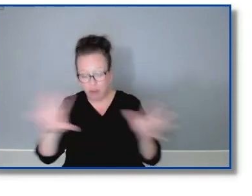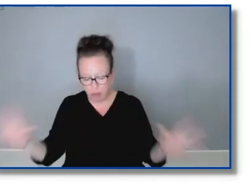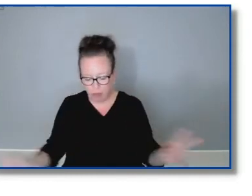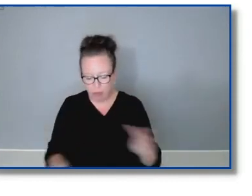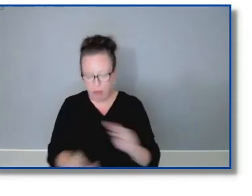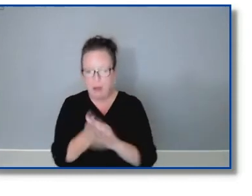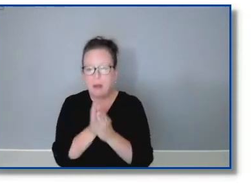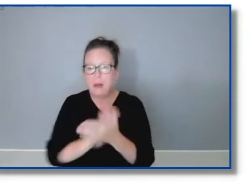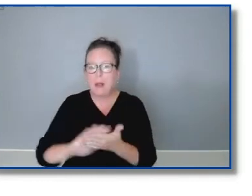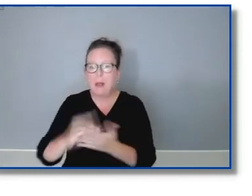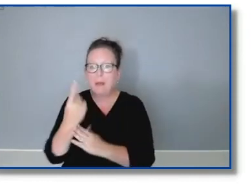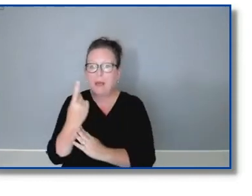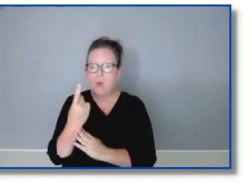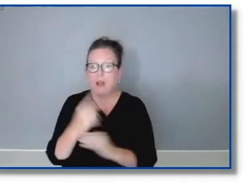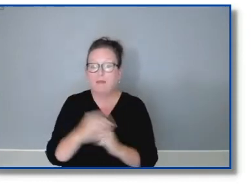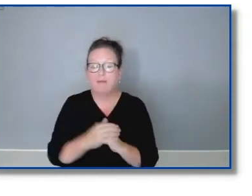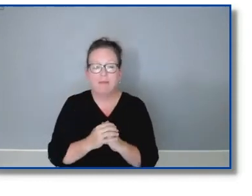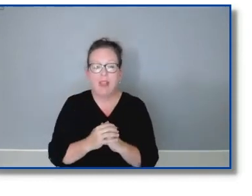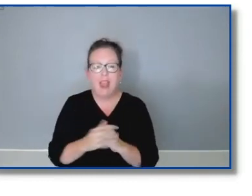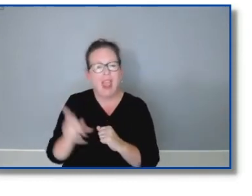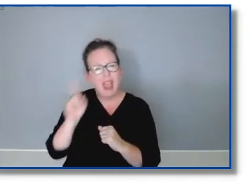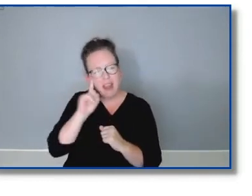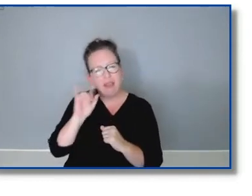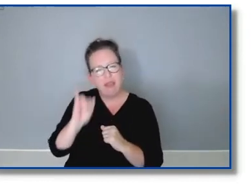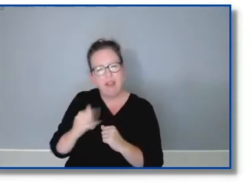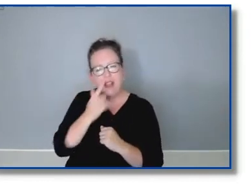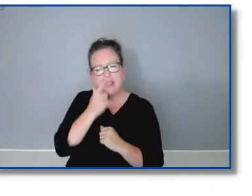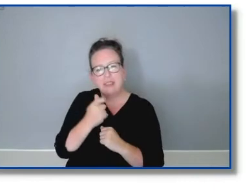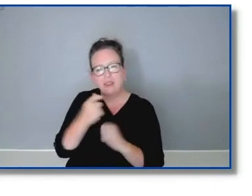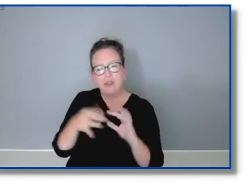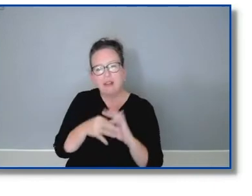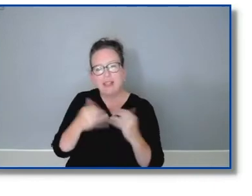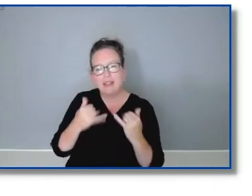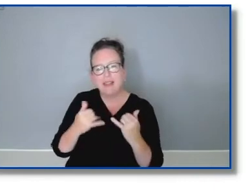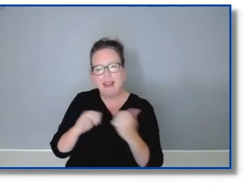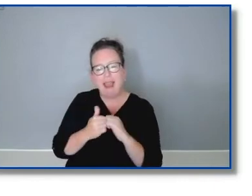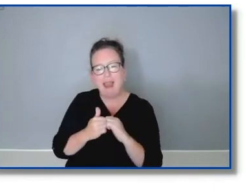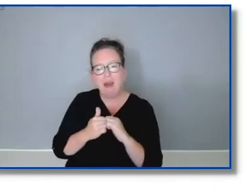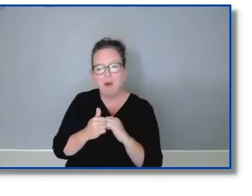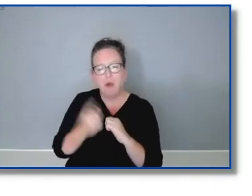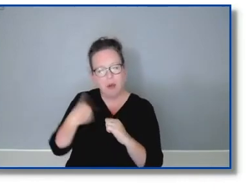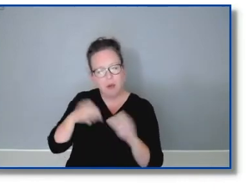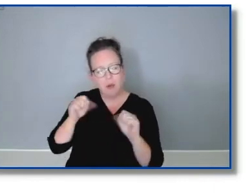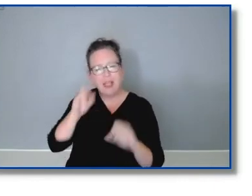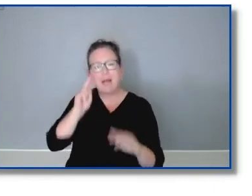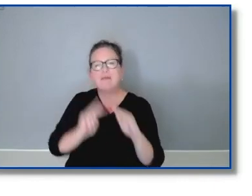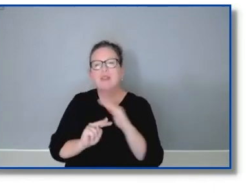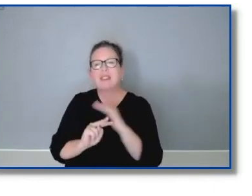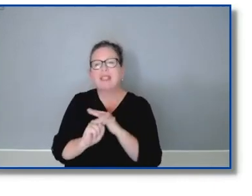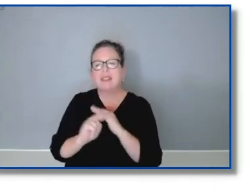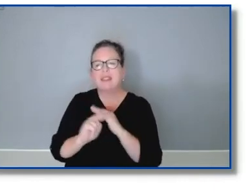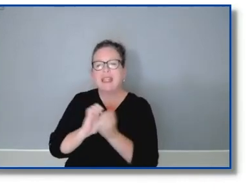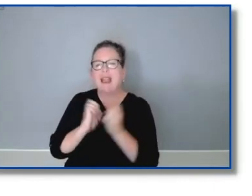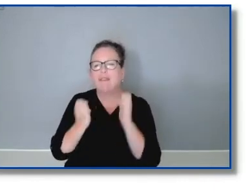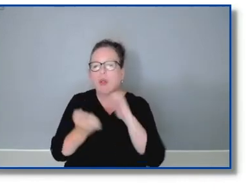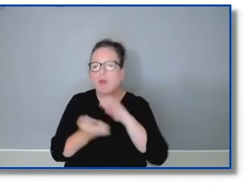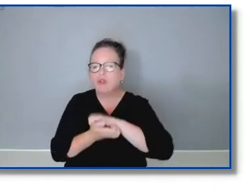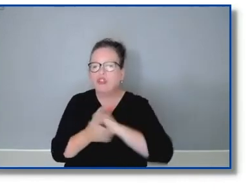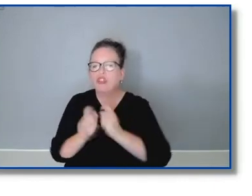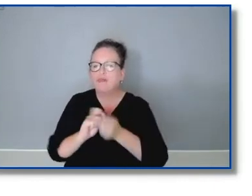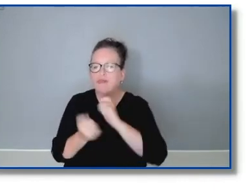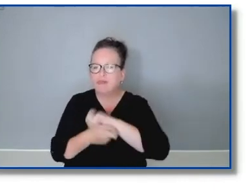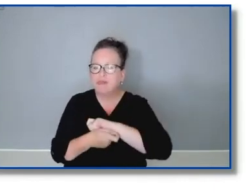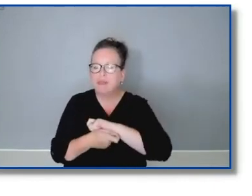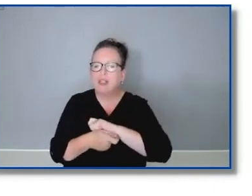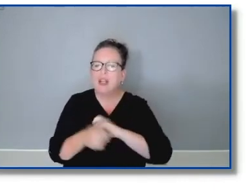today synthetic biology is able to predict evolution of species in the future, and how AI, without doubt, will be soon